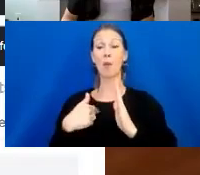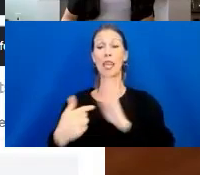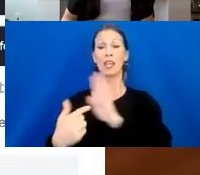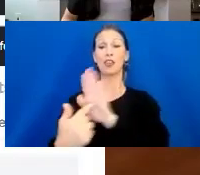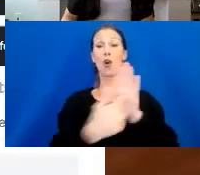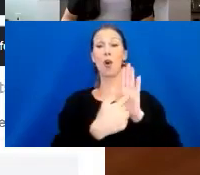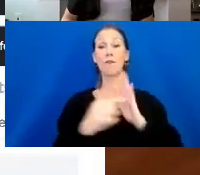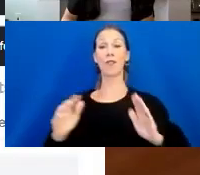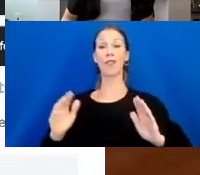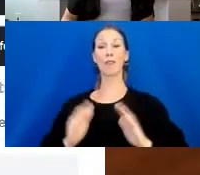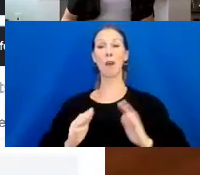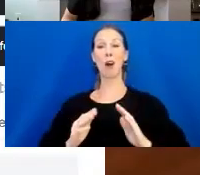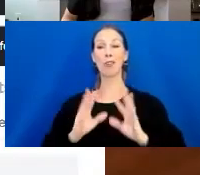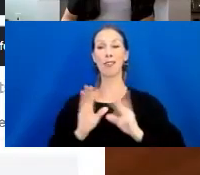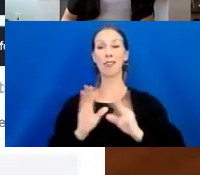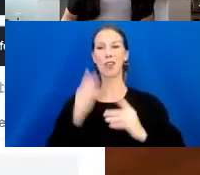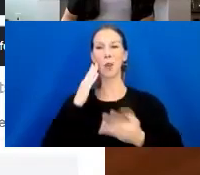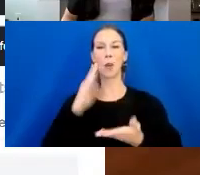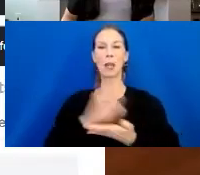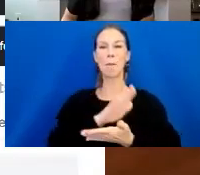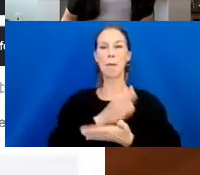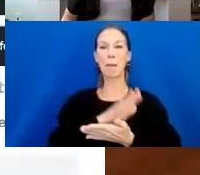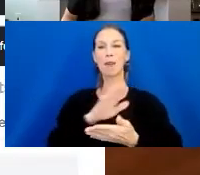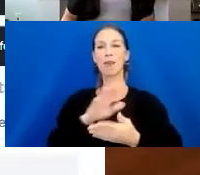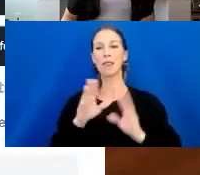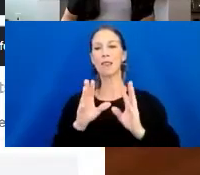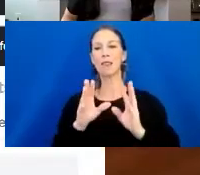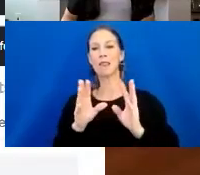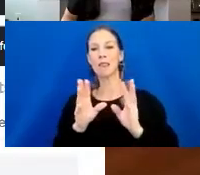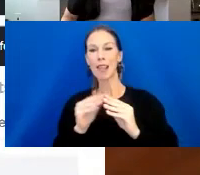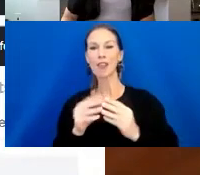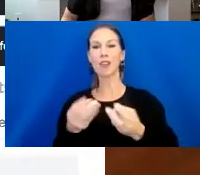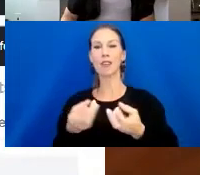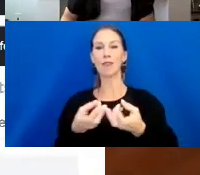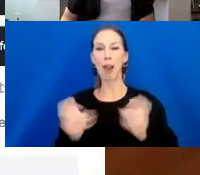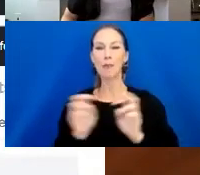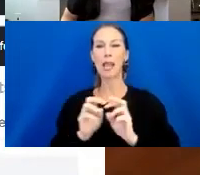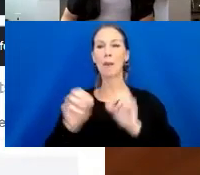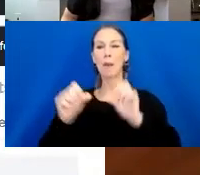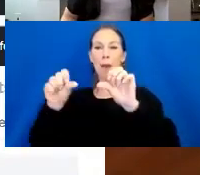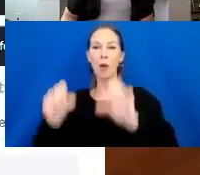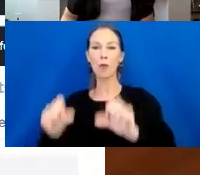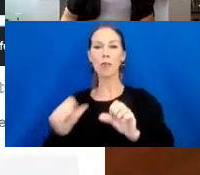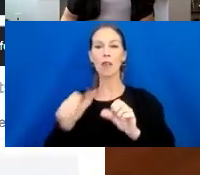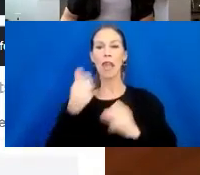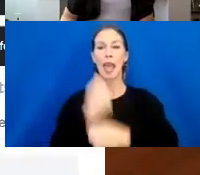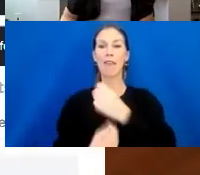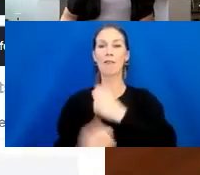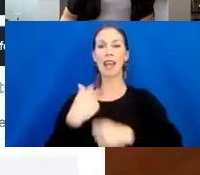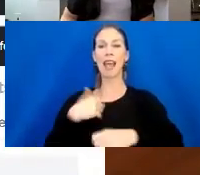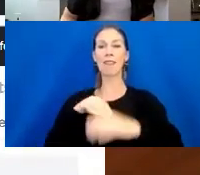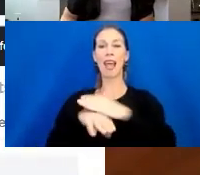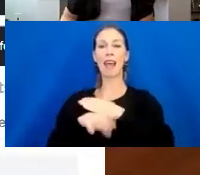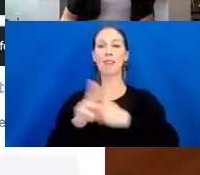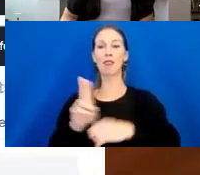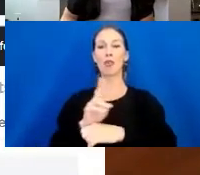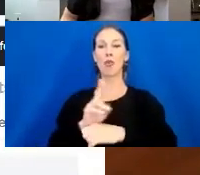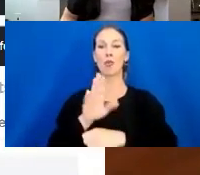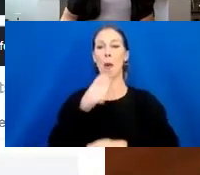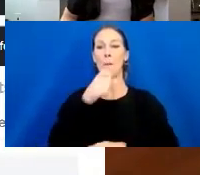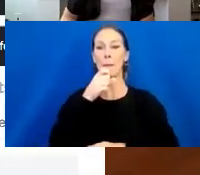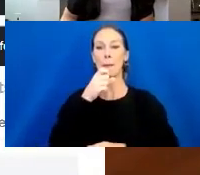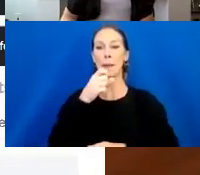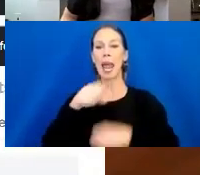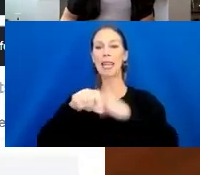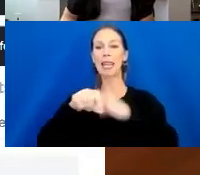you know, the paper poster sessions, roundtables, everyone will have access to their camera and microphone. In these